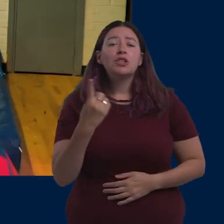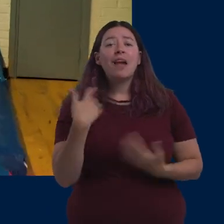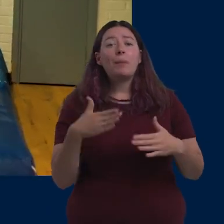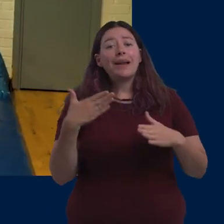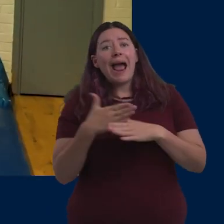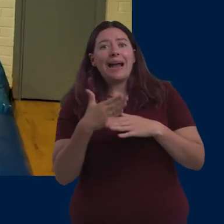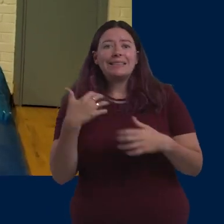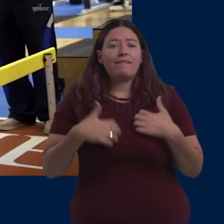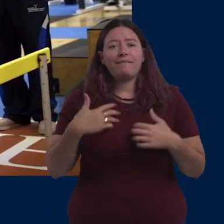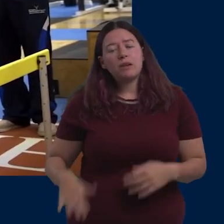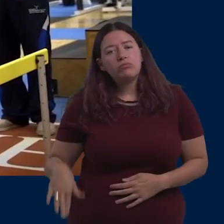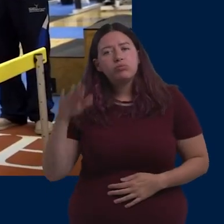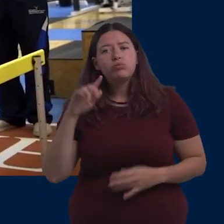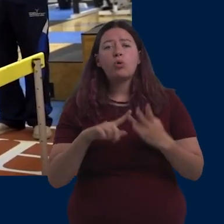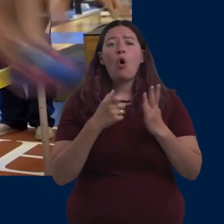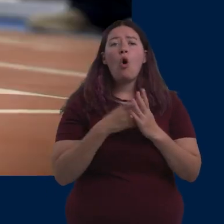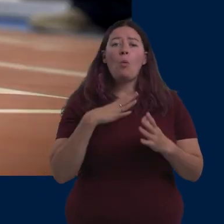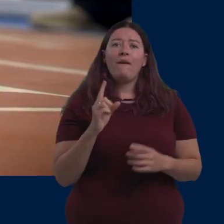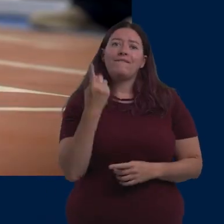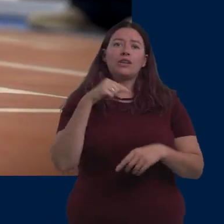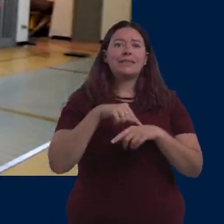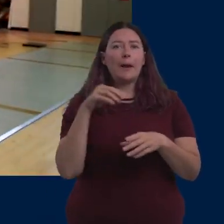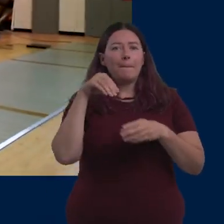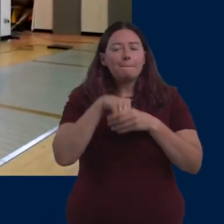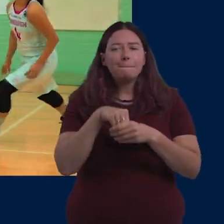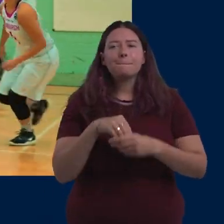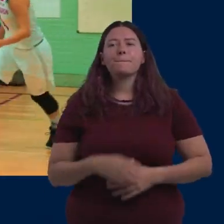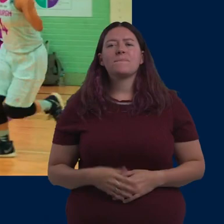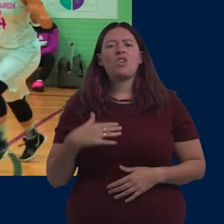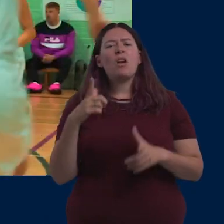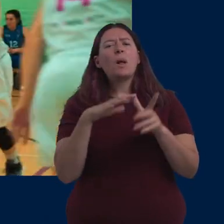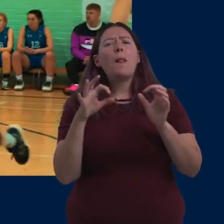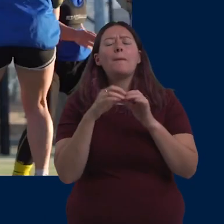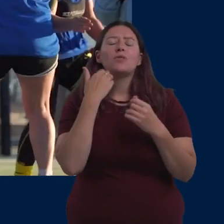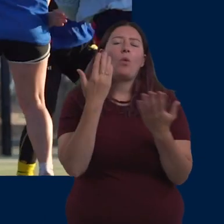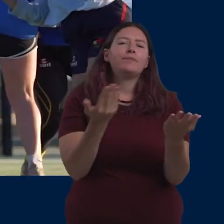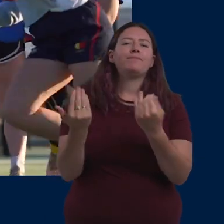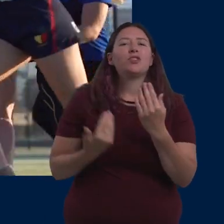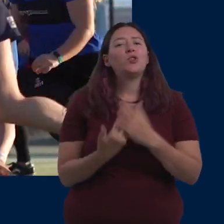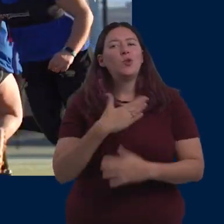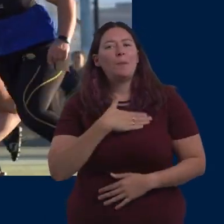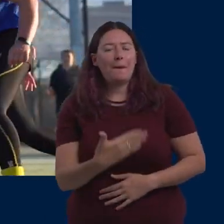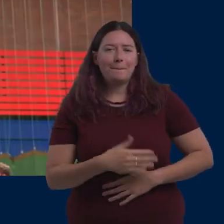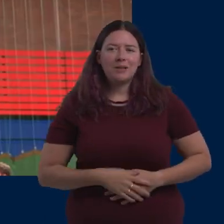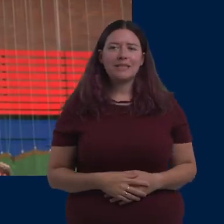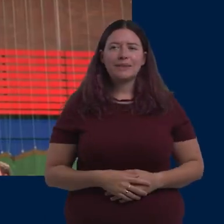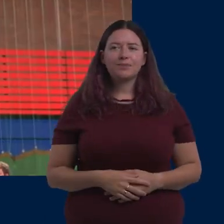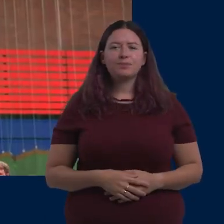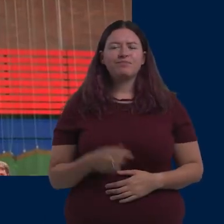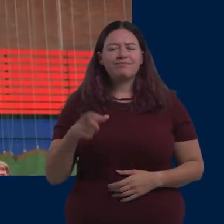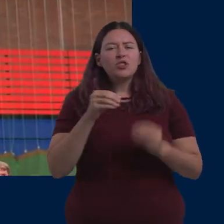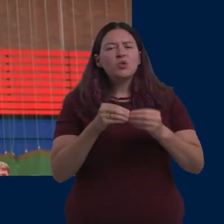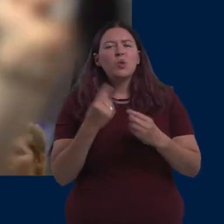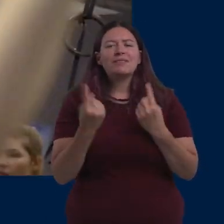active all your life or are looking to get involved in a sport for the first time, our clubs are always welcoming new members. They're filled